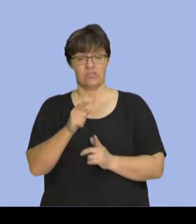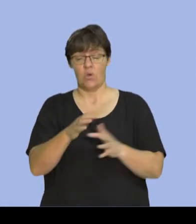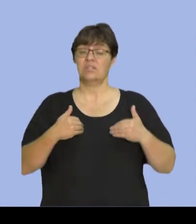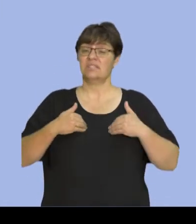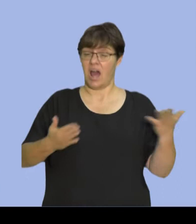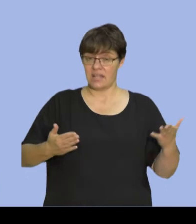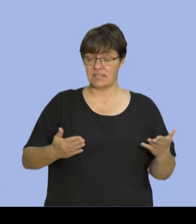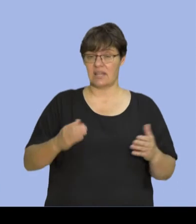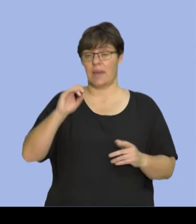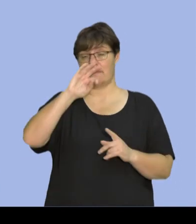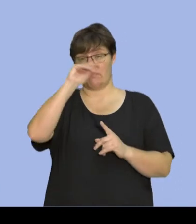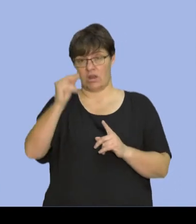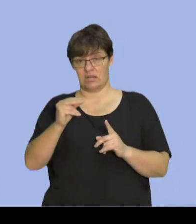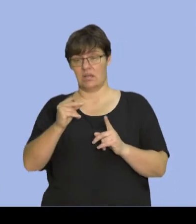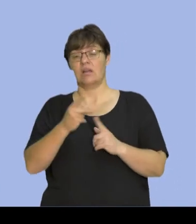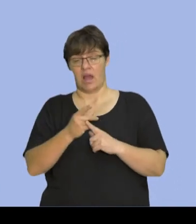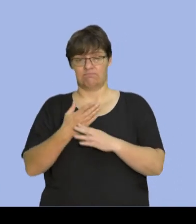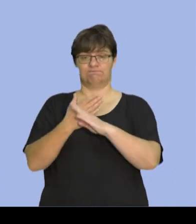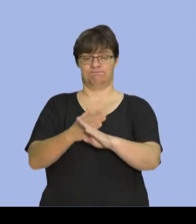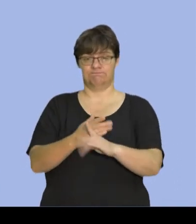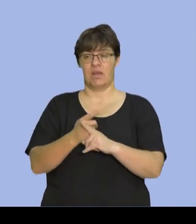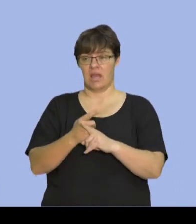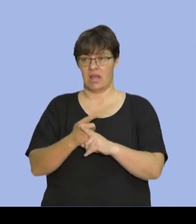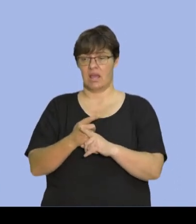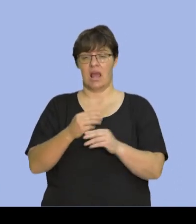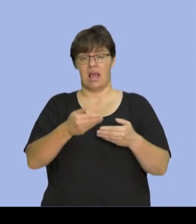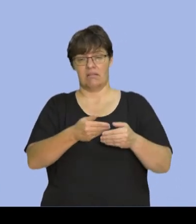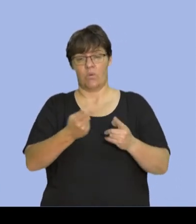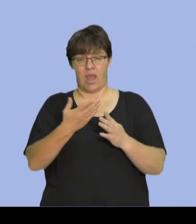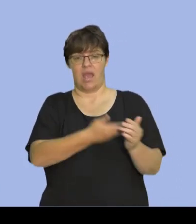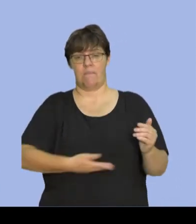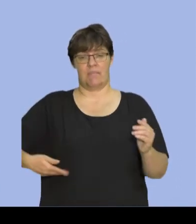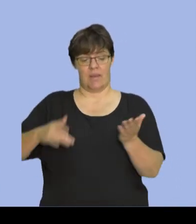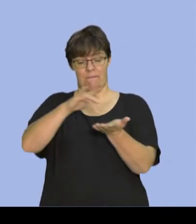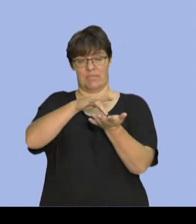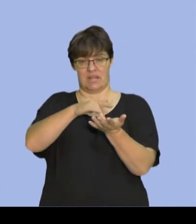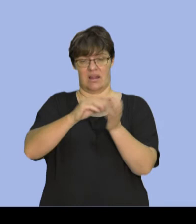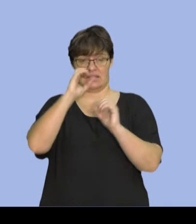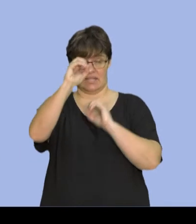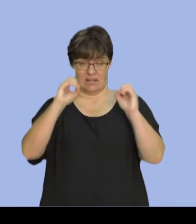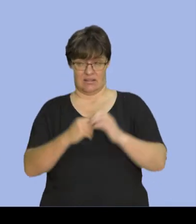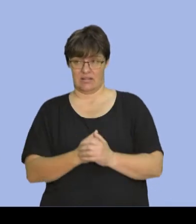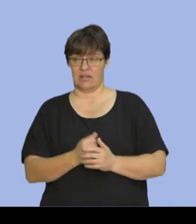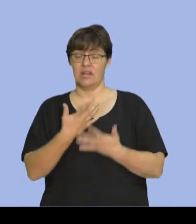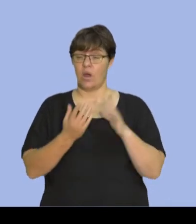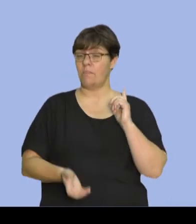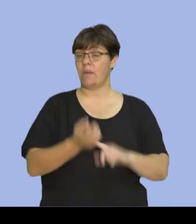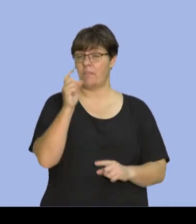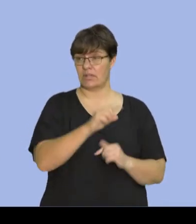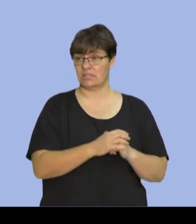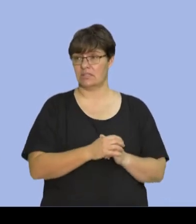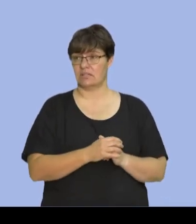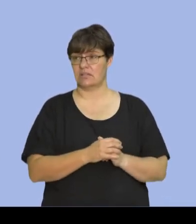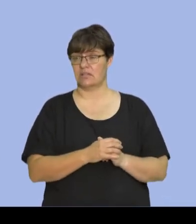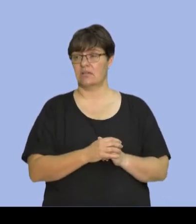cell membrane starting to constrict at the equator of the cell. So we find that now the